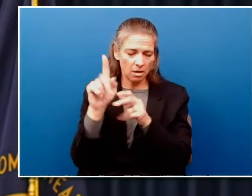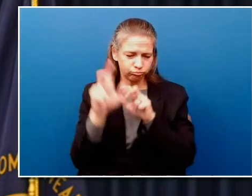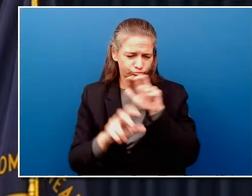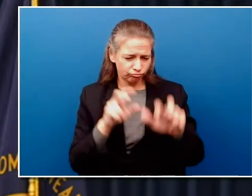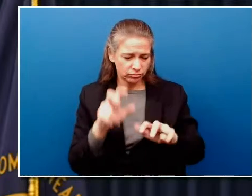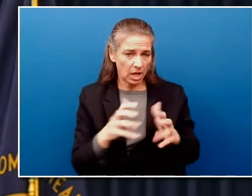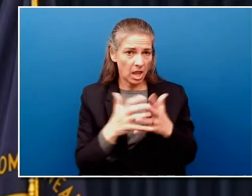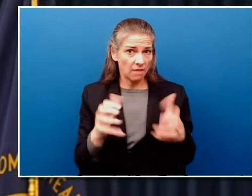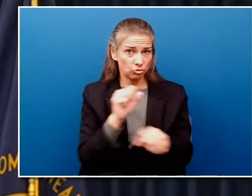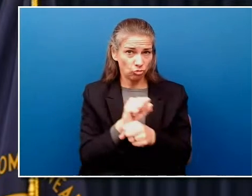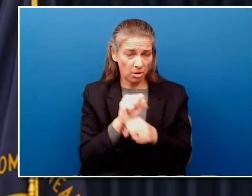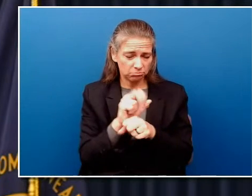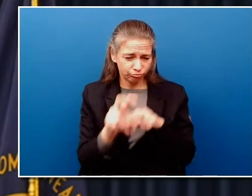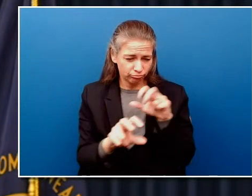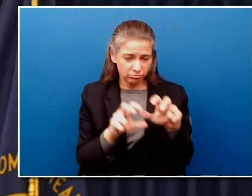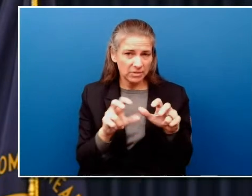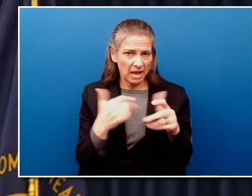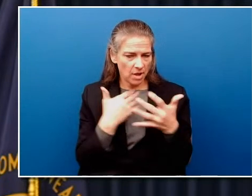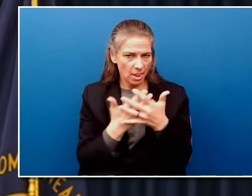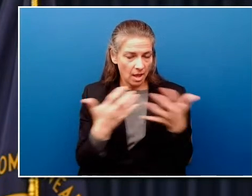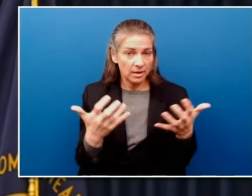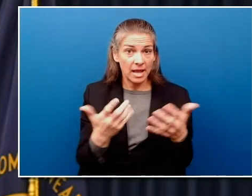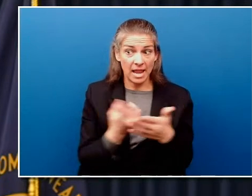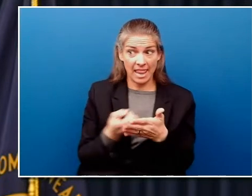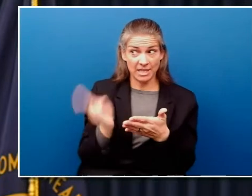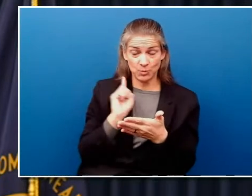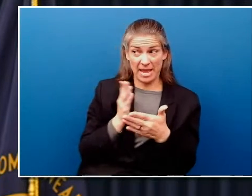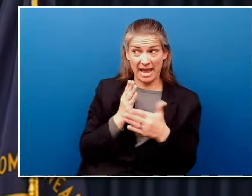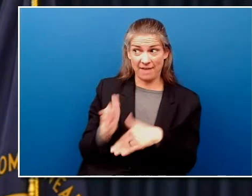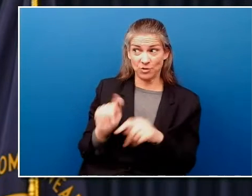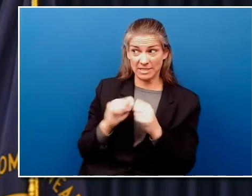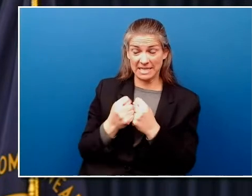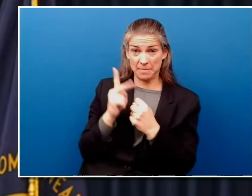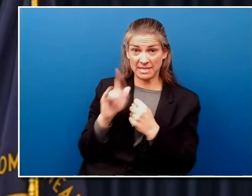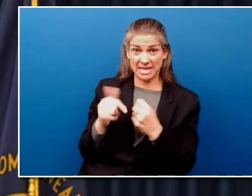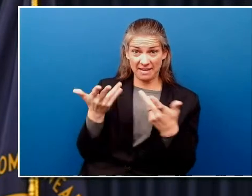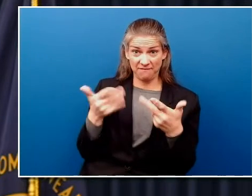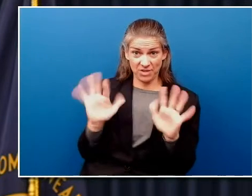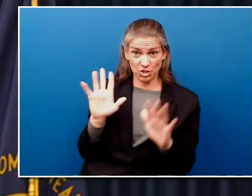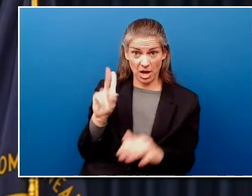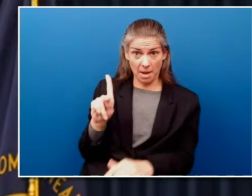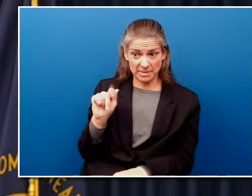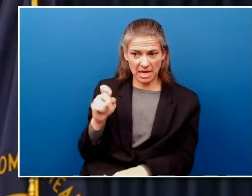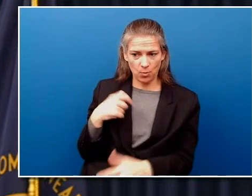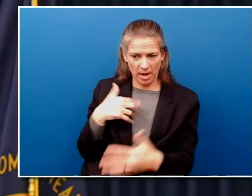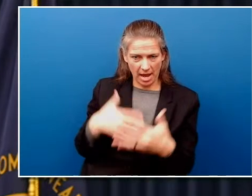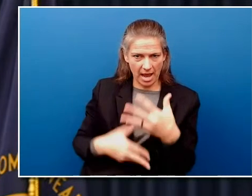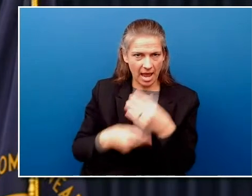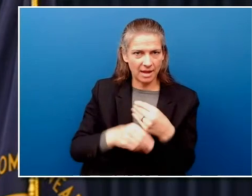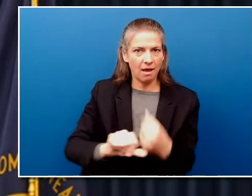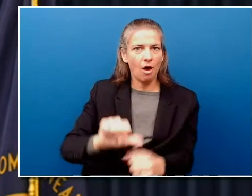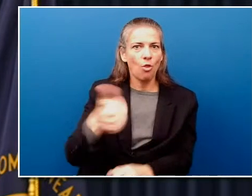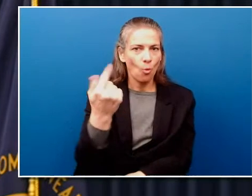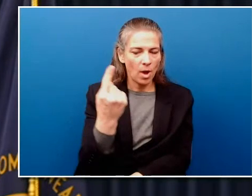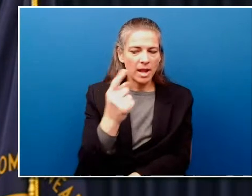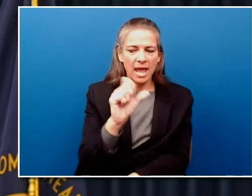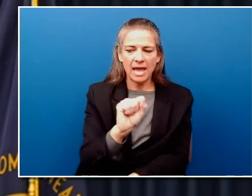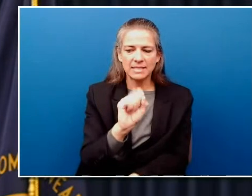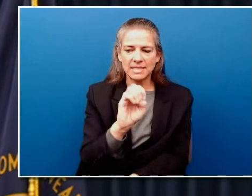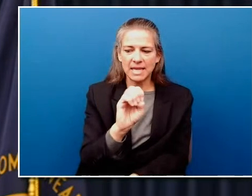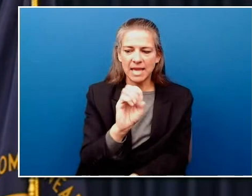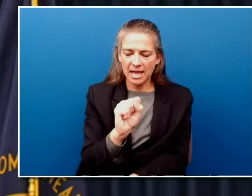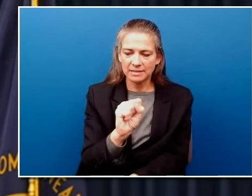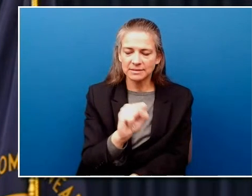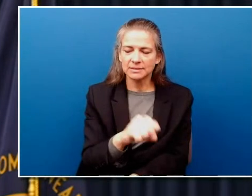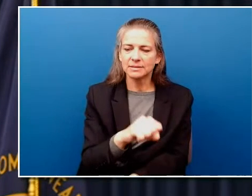And last week, after the Team Kentucky update, we got confirmation of one more. SCS2 LLC, a